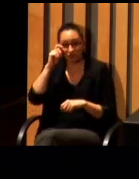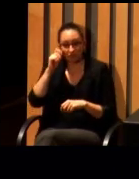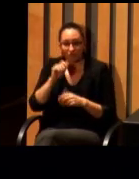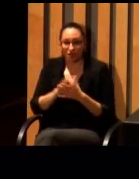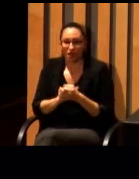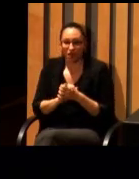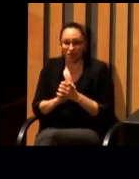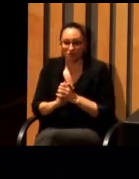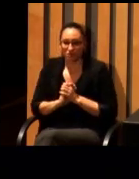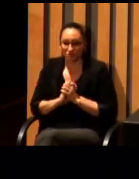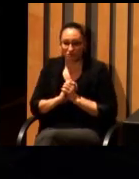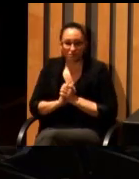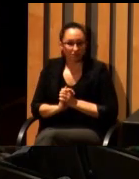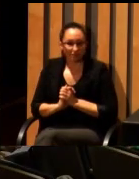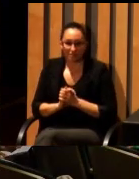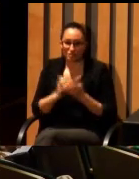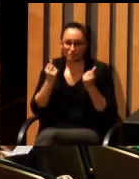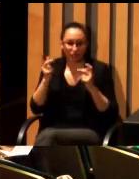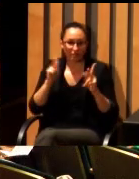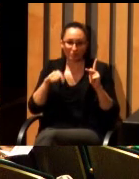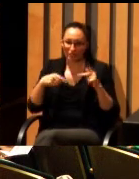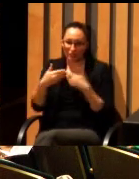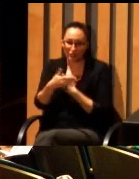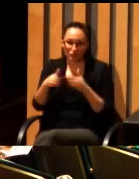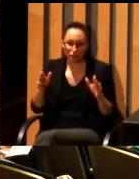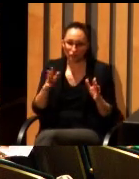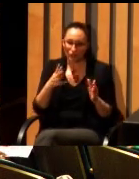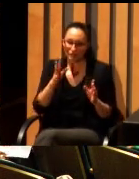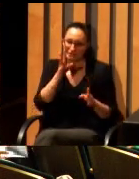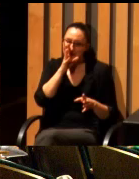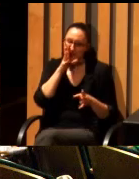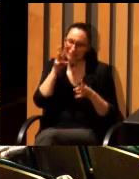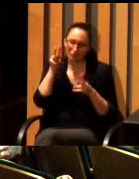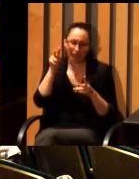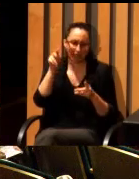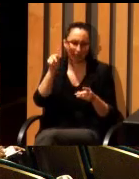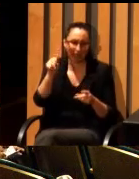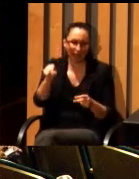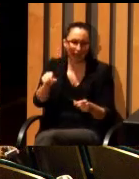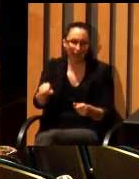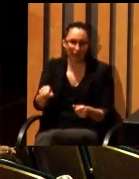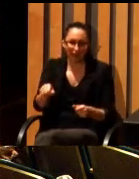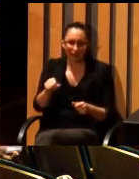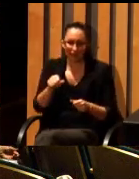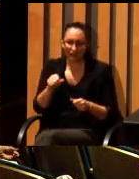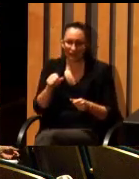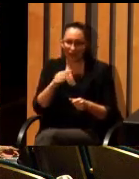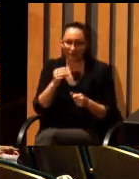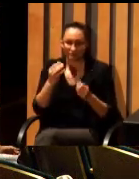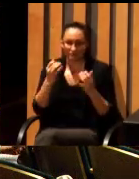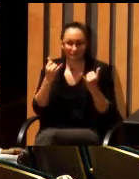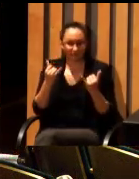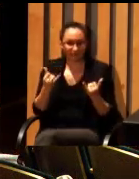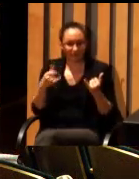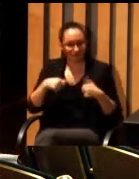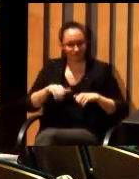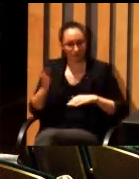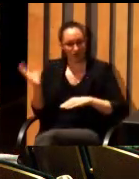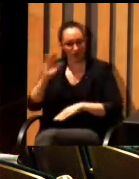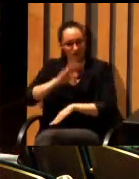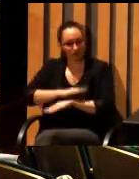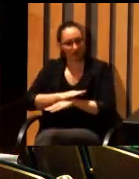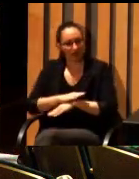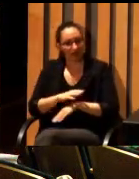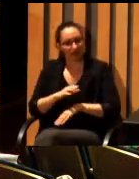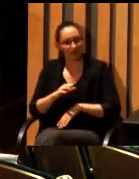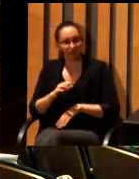many people of eloquence in the room here, and that they've spent the whole day certainly testifies to their great interest. But